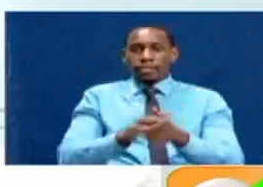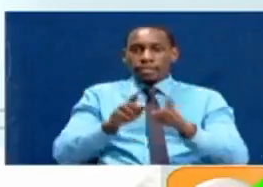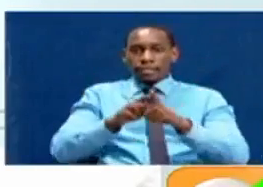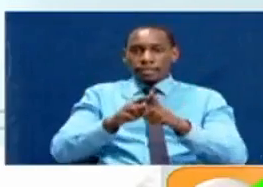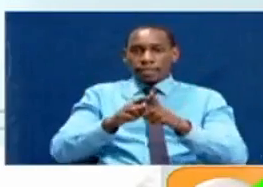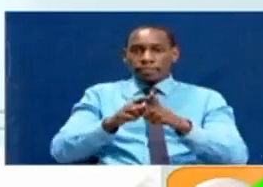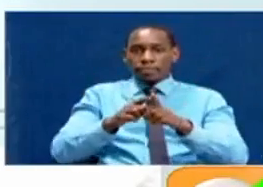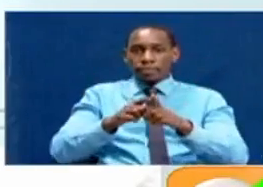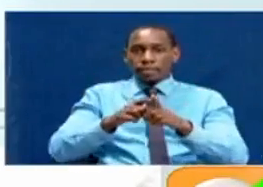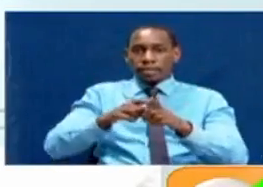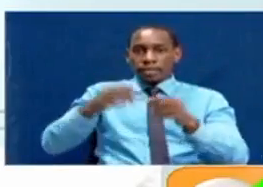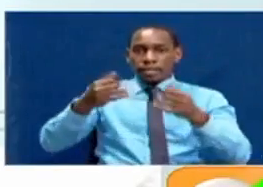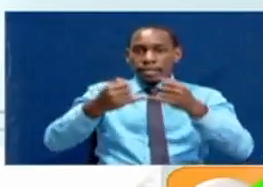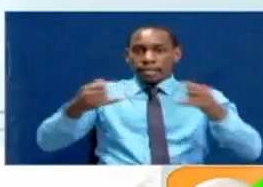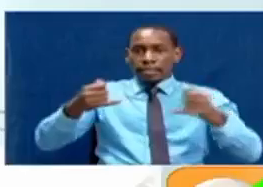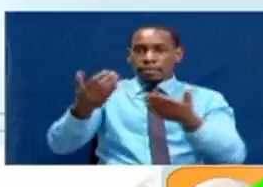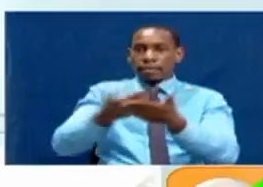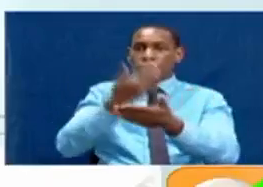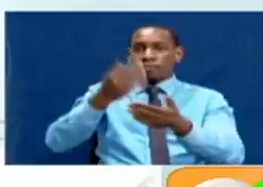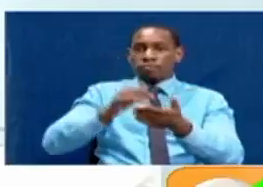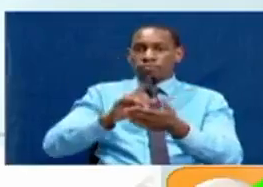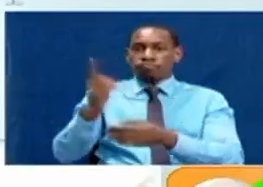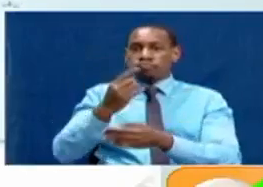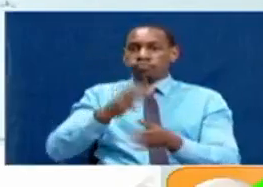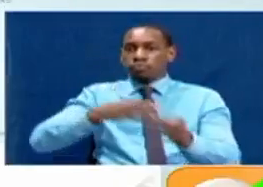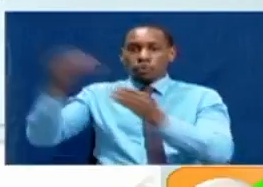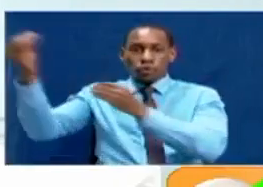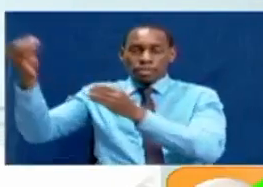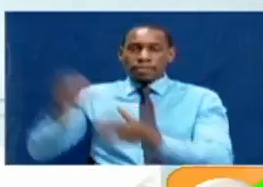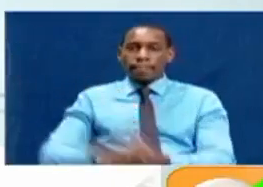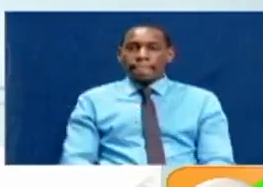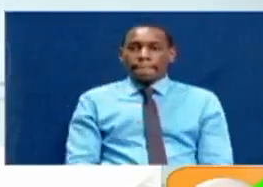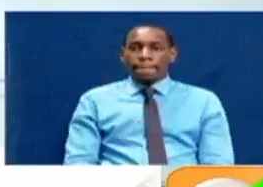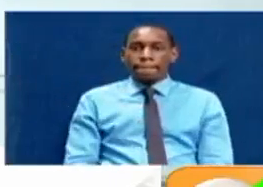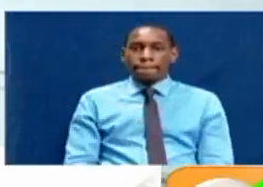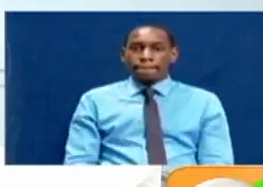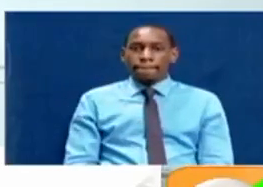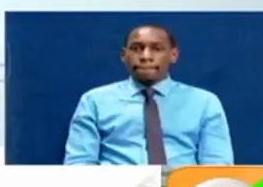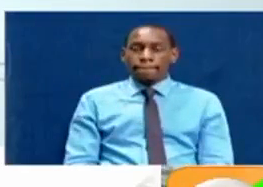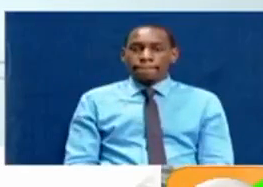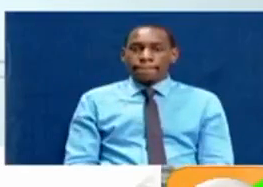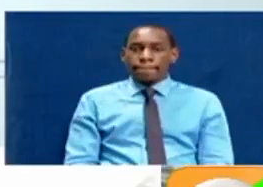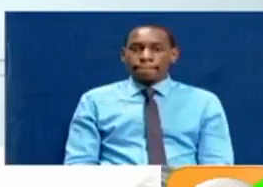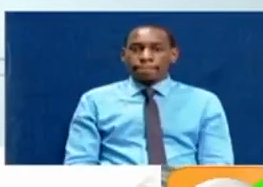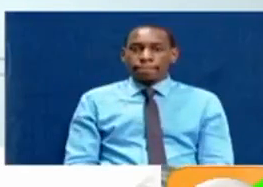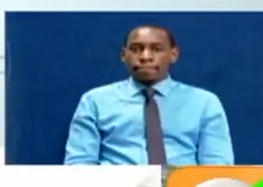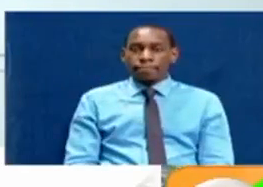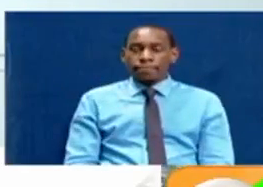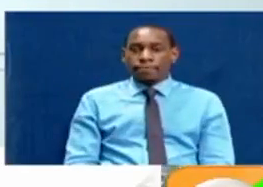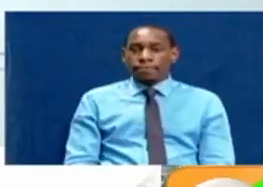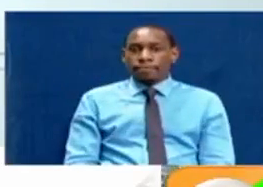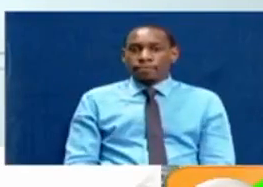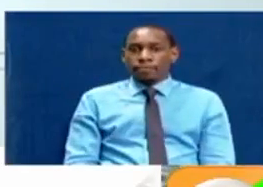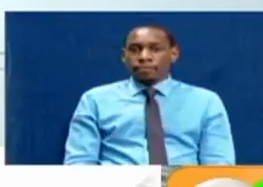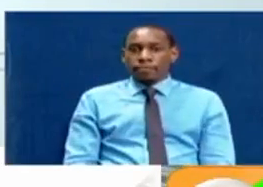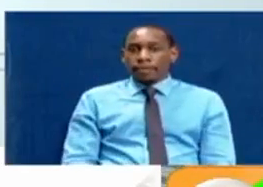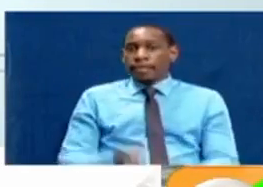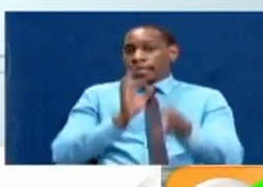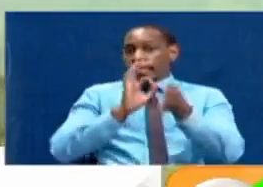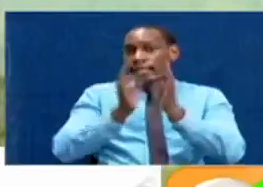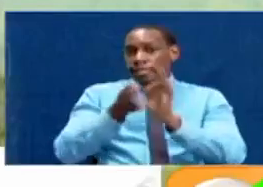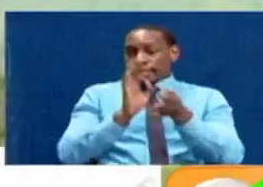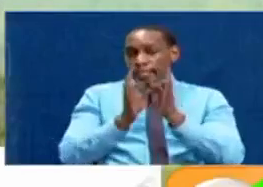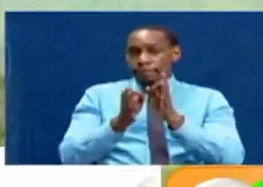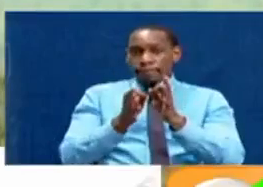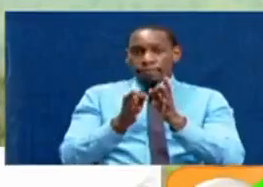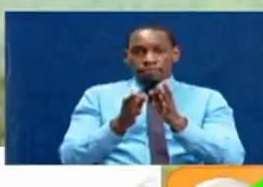he removes my line, and then I leave. But in case there is something that